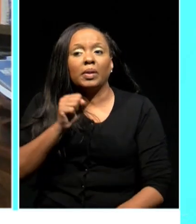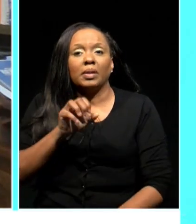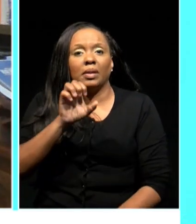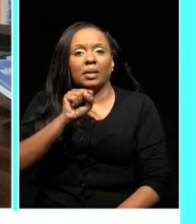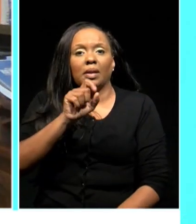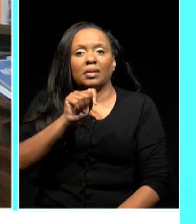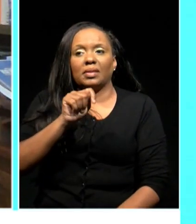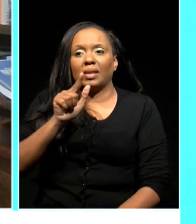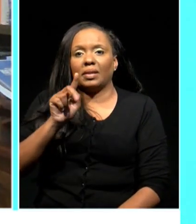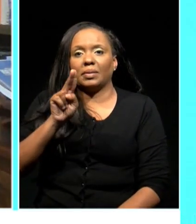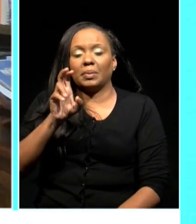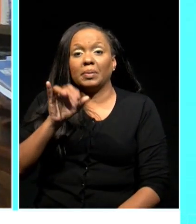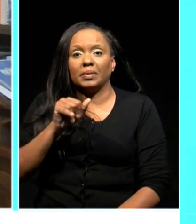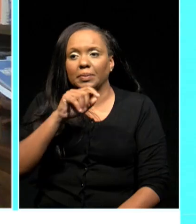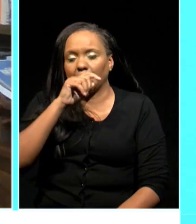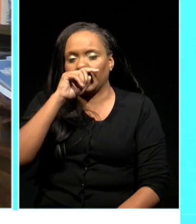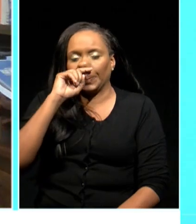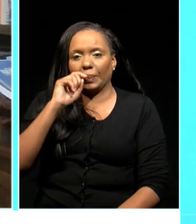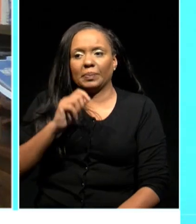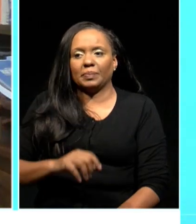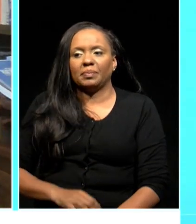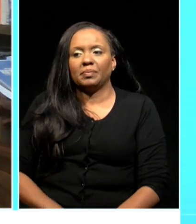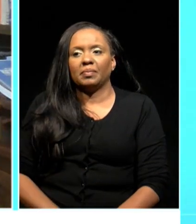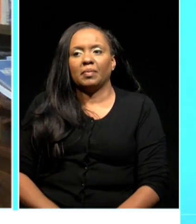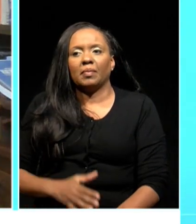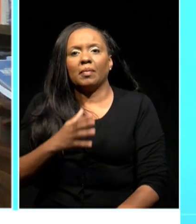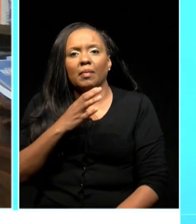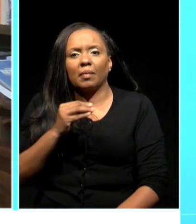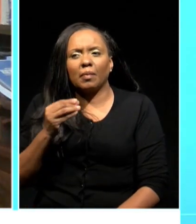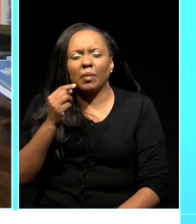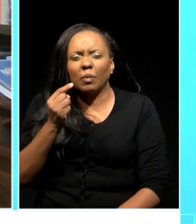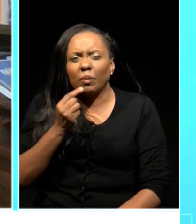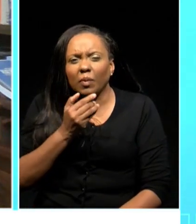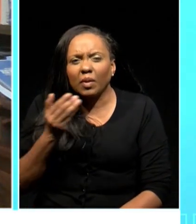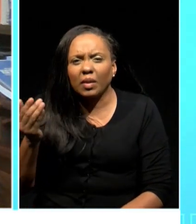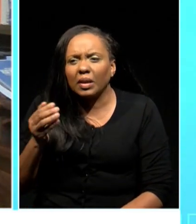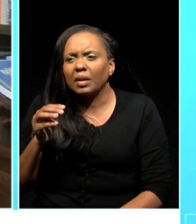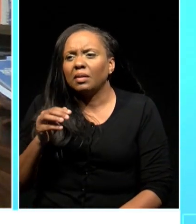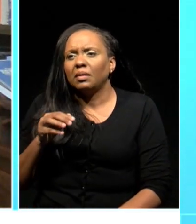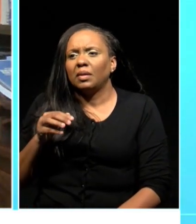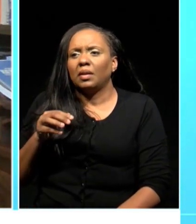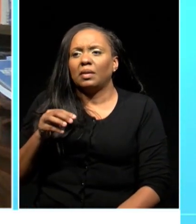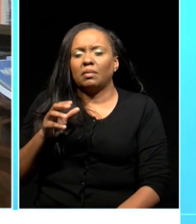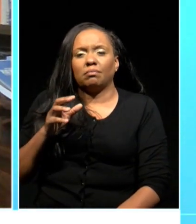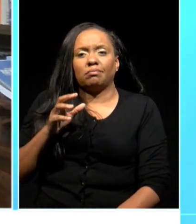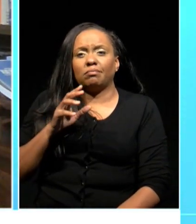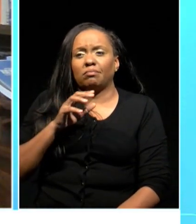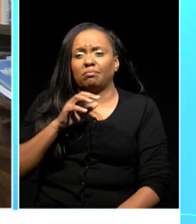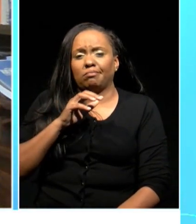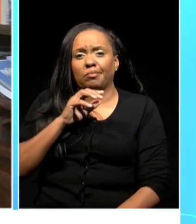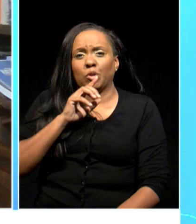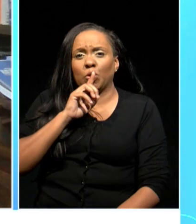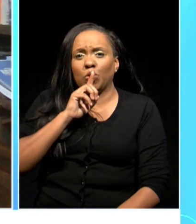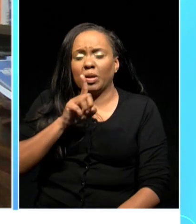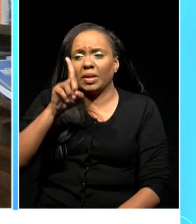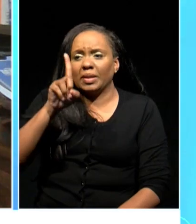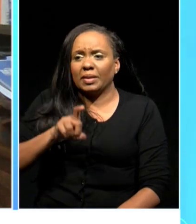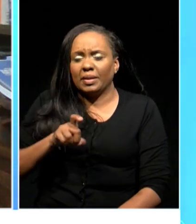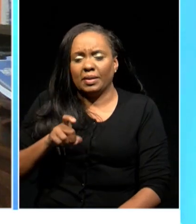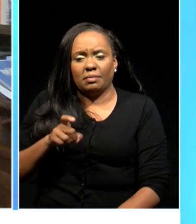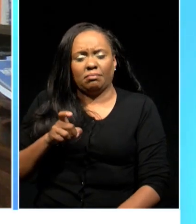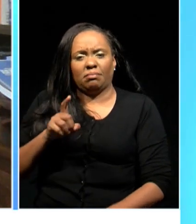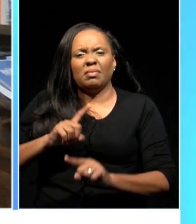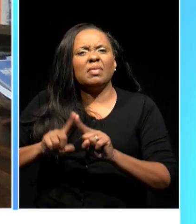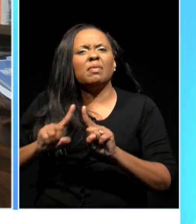the things the Democratic Labour Party also did not do, and in that sense, they failed Vola, was to put the necessary resources and